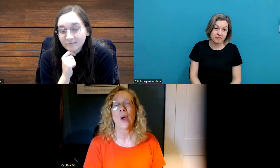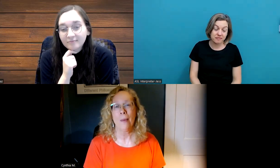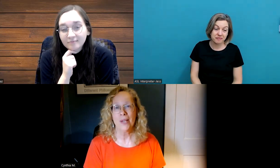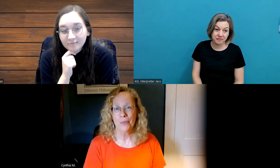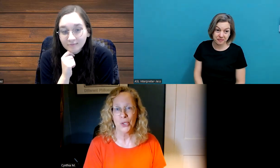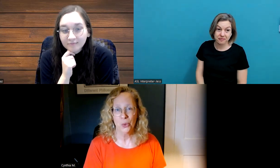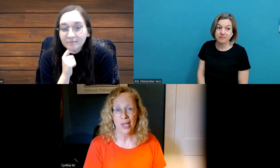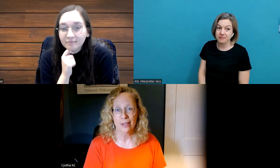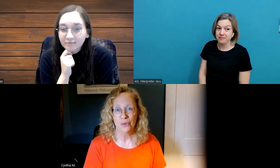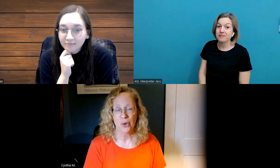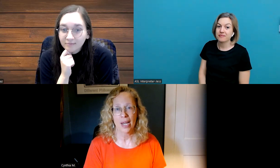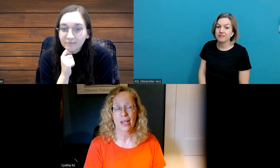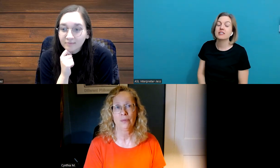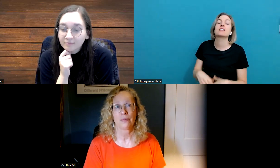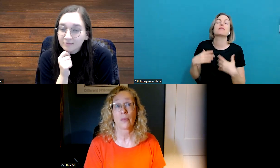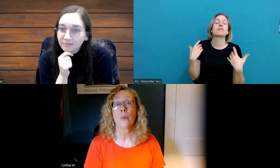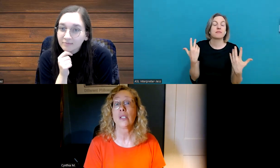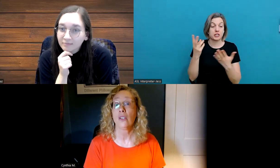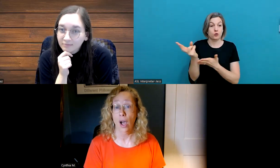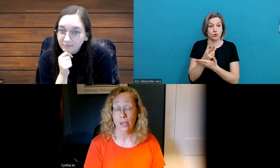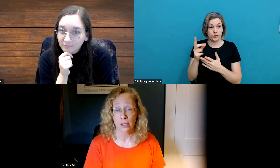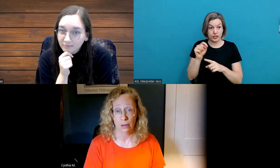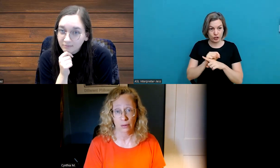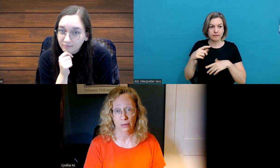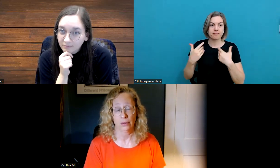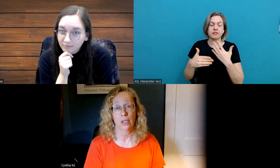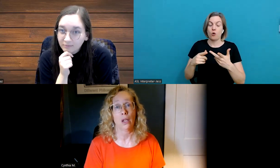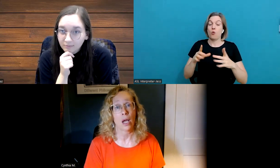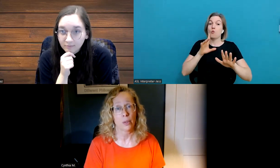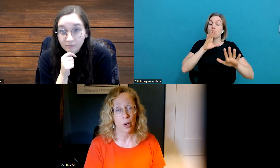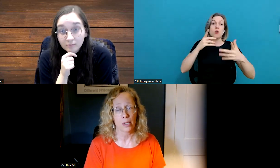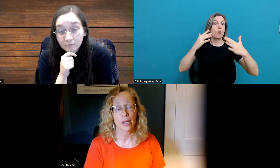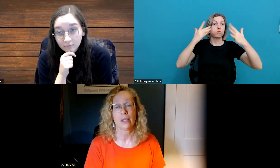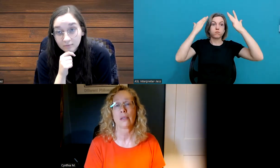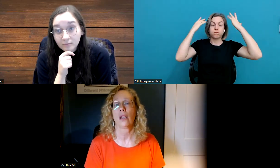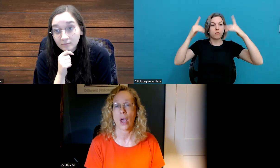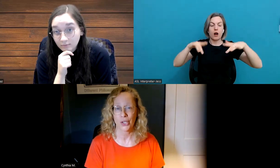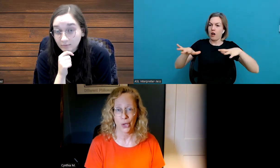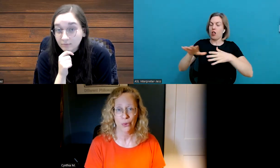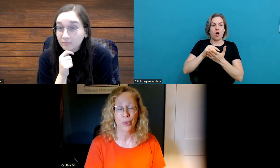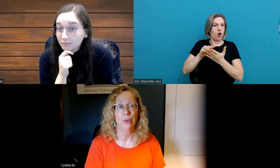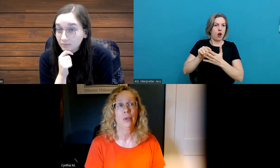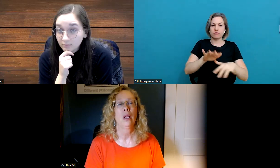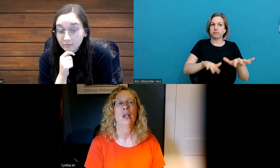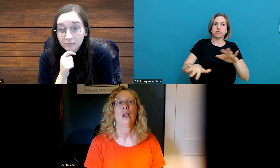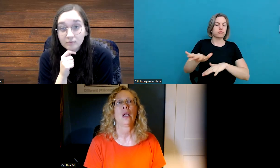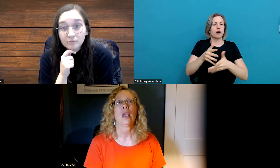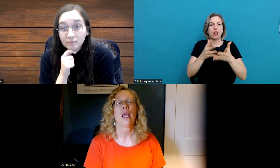we wrapped up the 2 weeks of training. It was a lot to learn, a lot to process, a lot to go